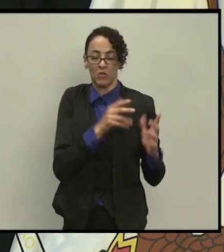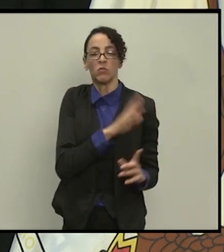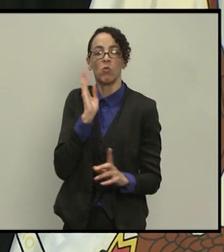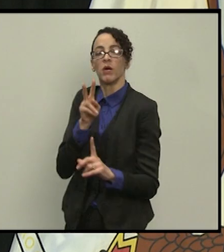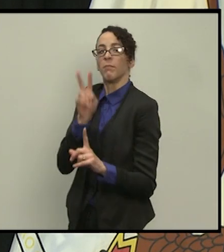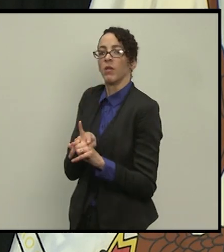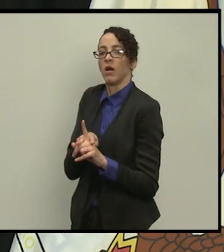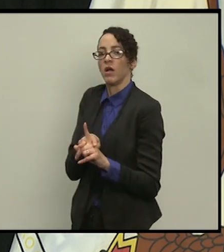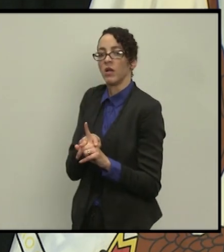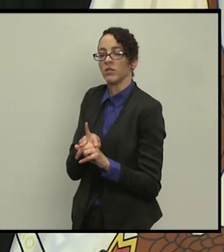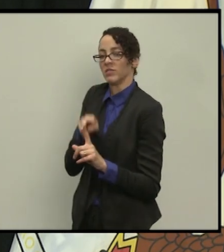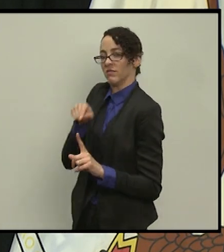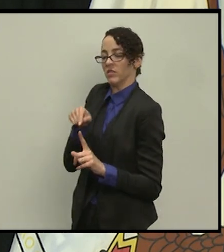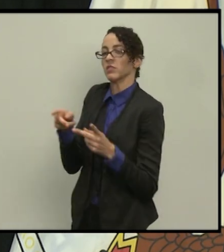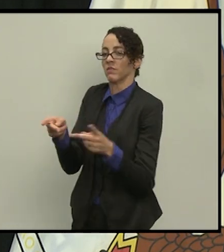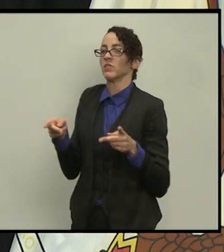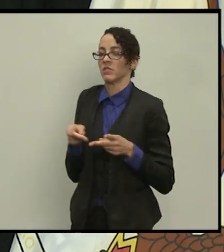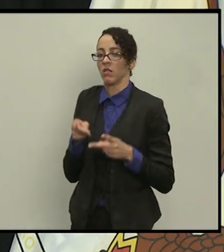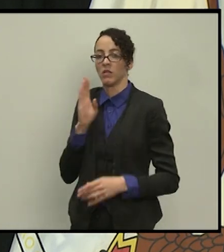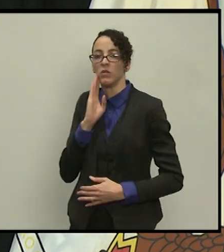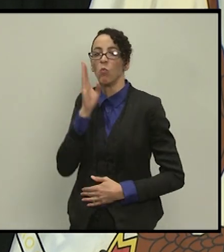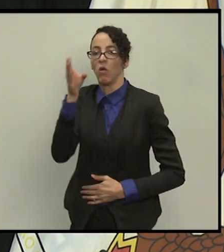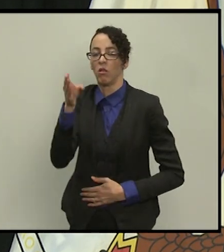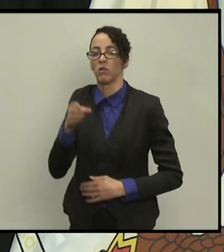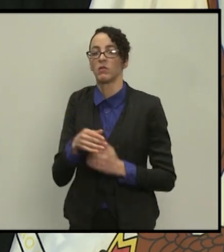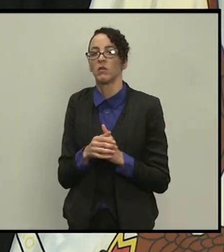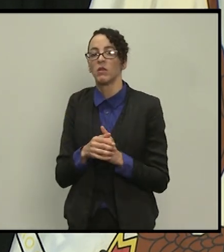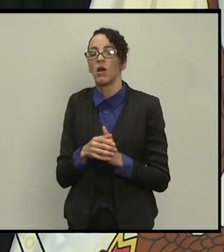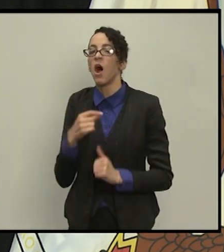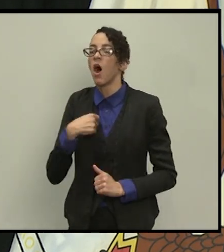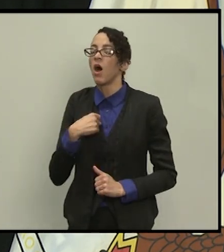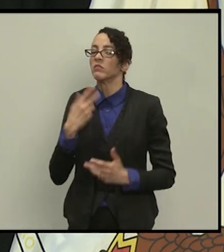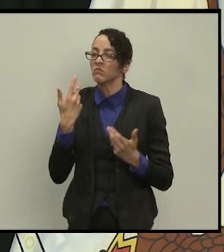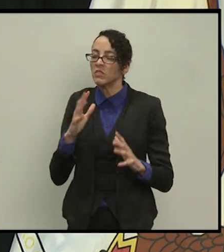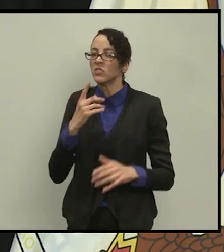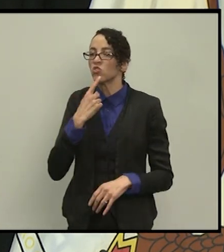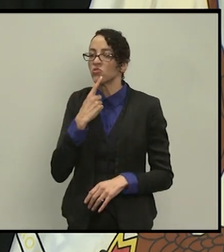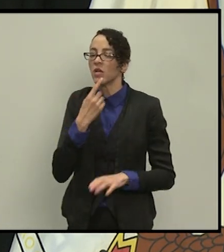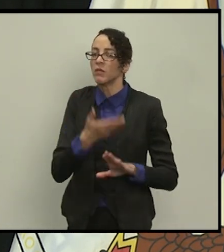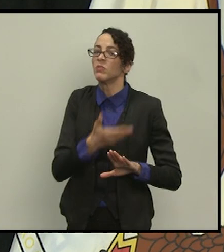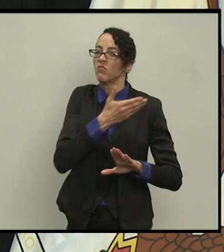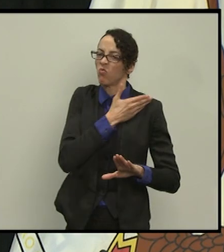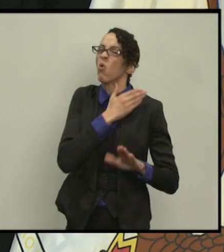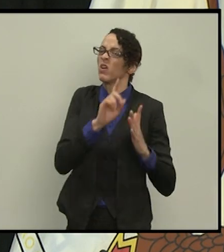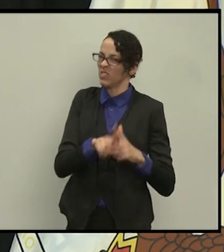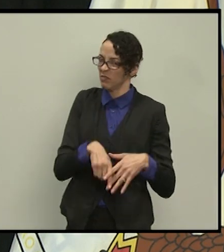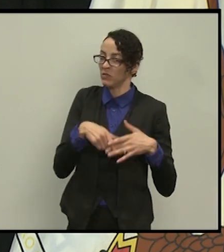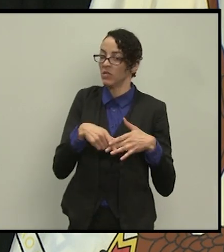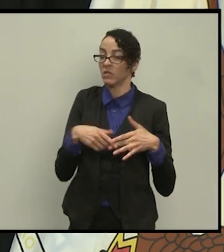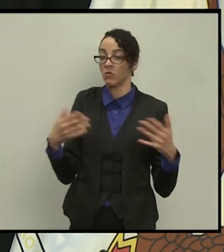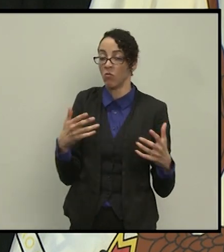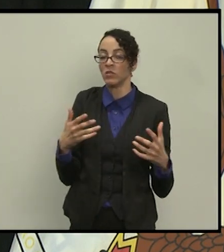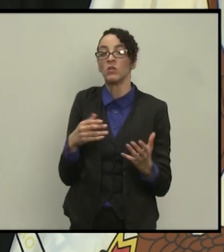well. So I'm very concerned. I've said from the beginning, many have said from the beginning that nursing homes